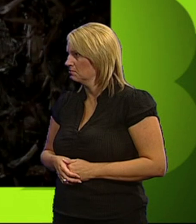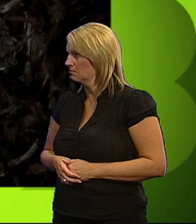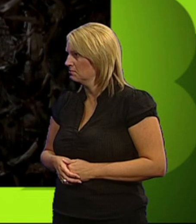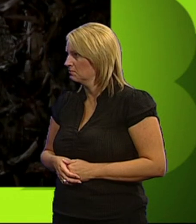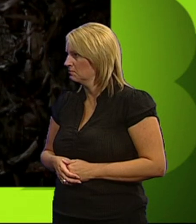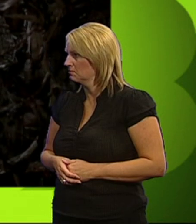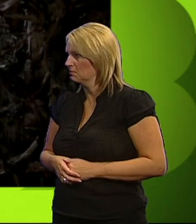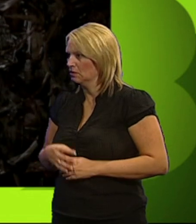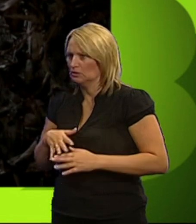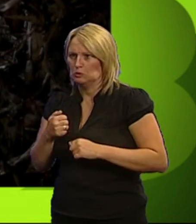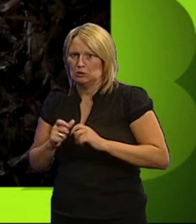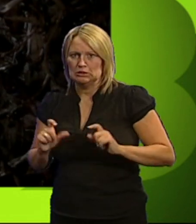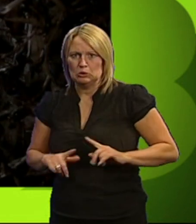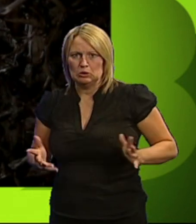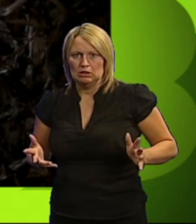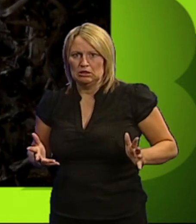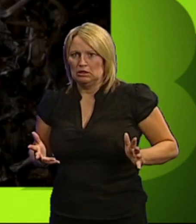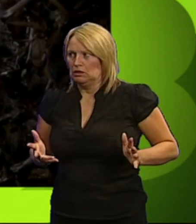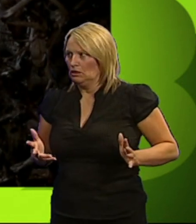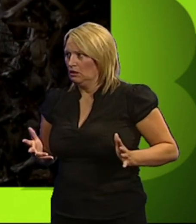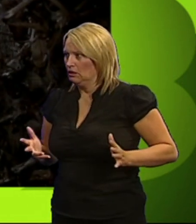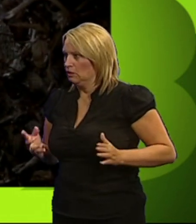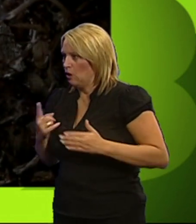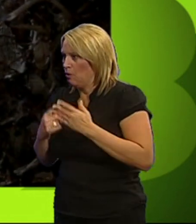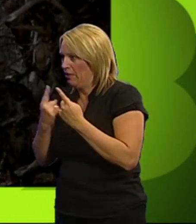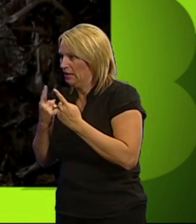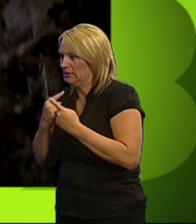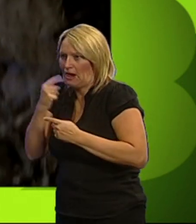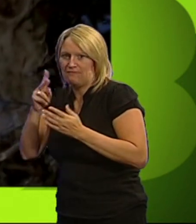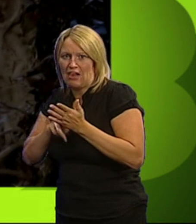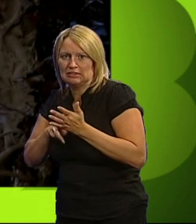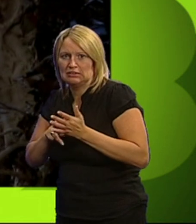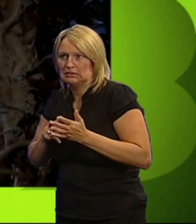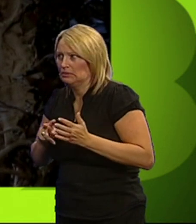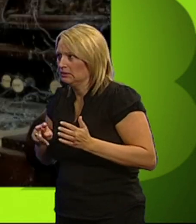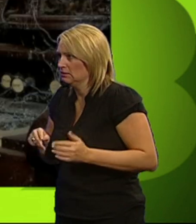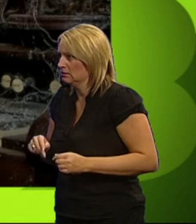What are we gonna do? There's only one thing to do. Tell Vlad.